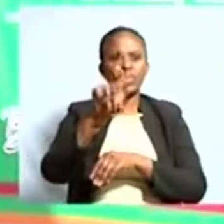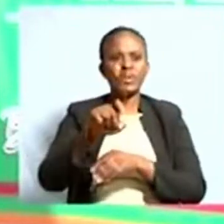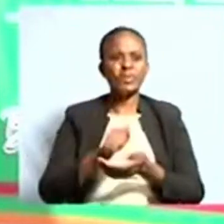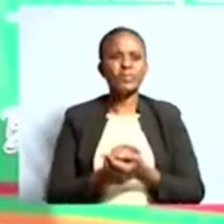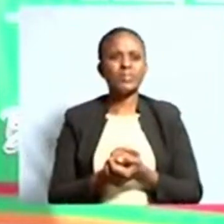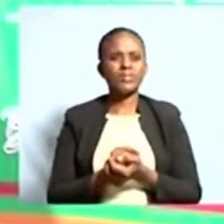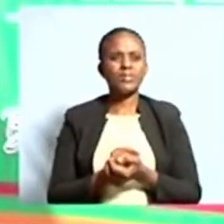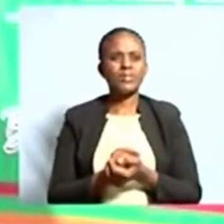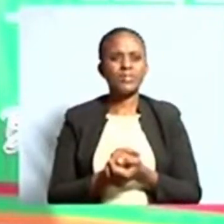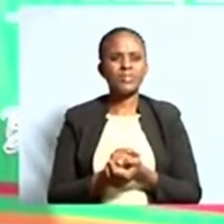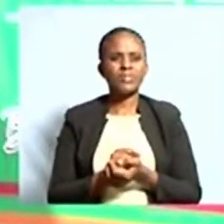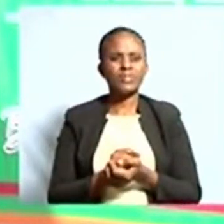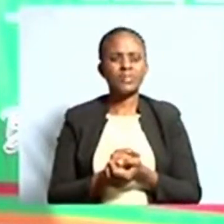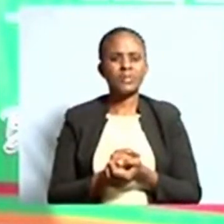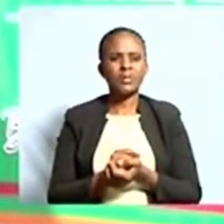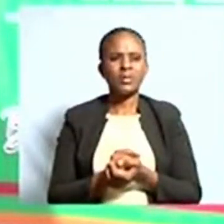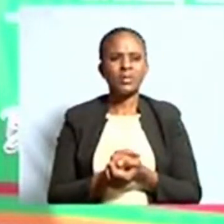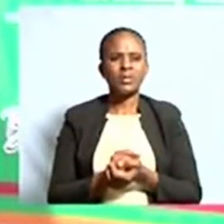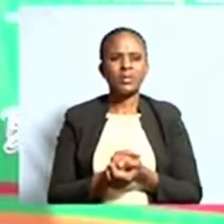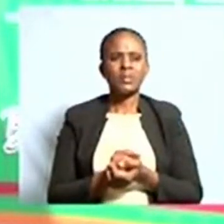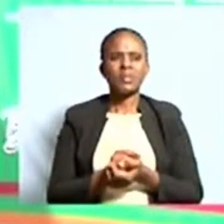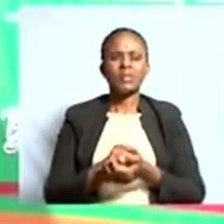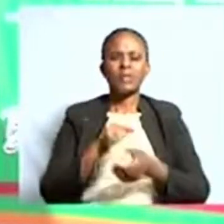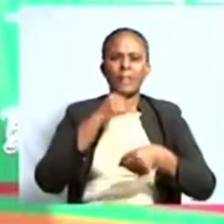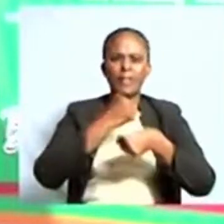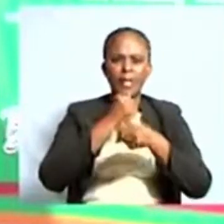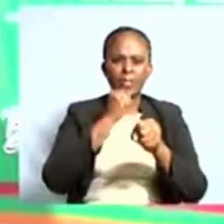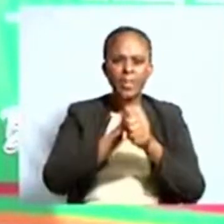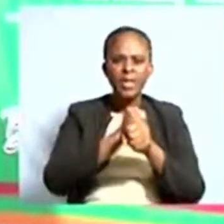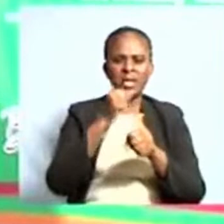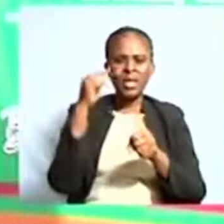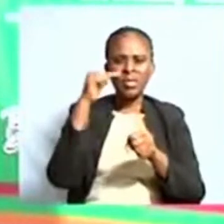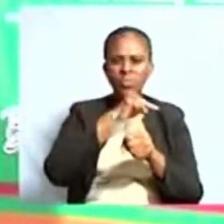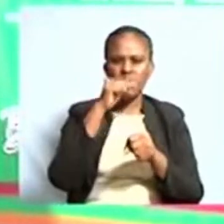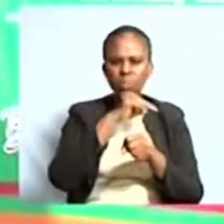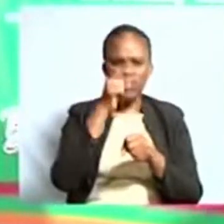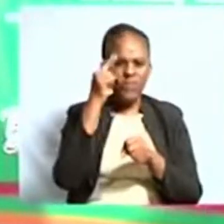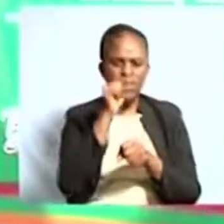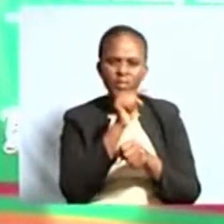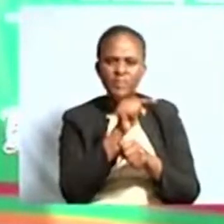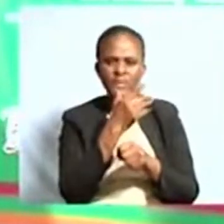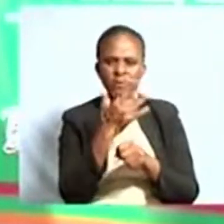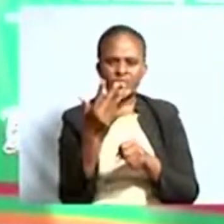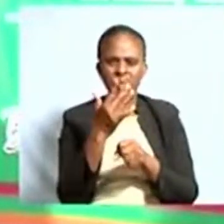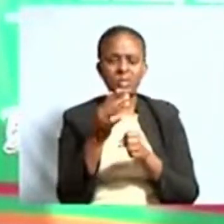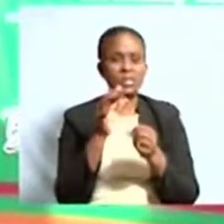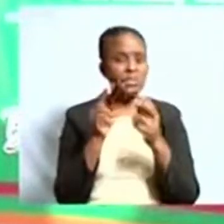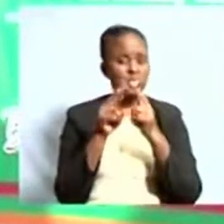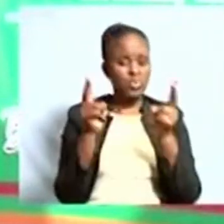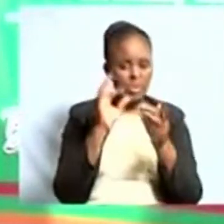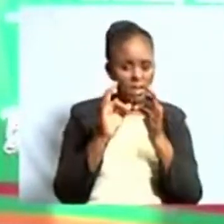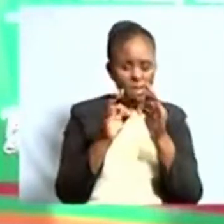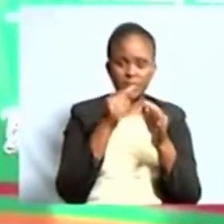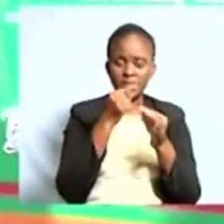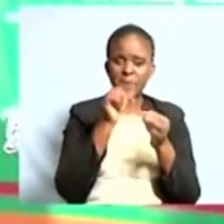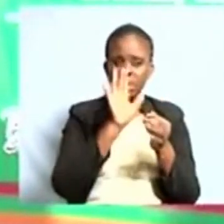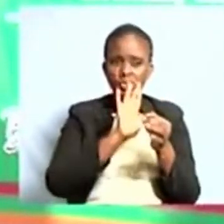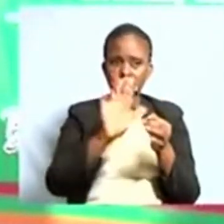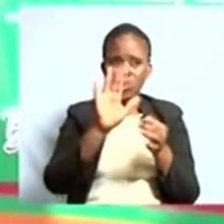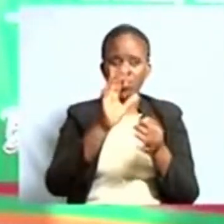what constitutes the counterfeit of this product? So if, let's say this is your